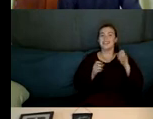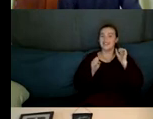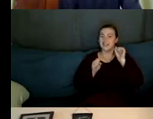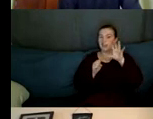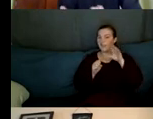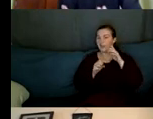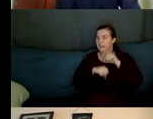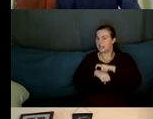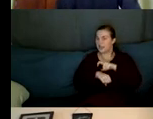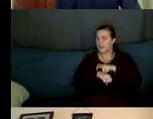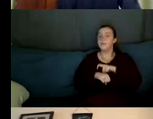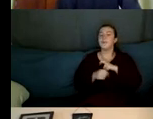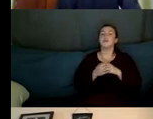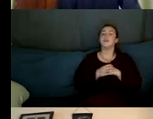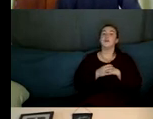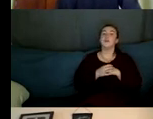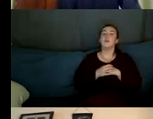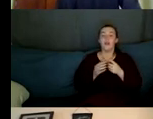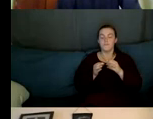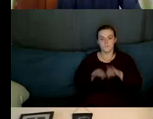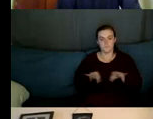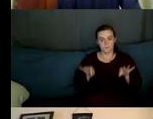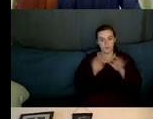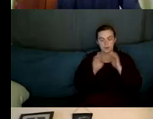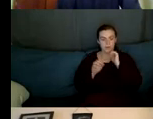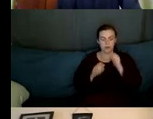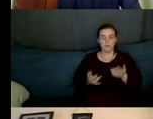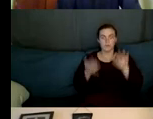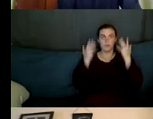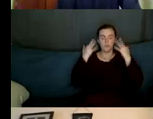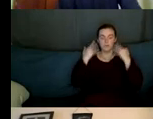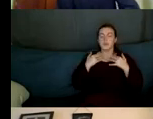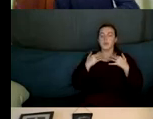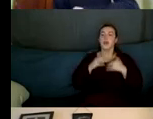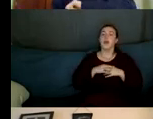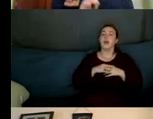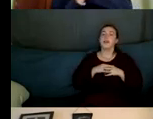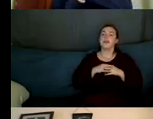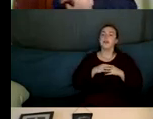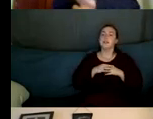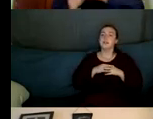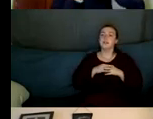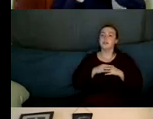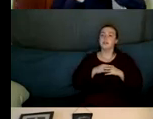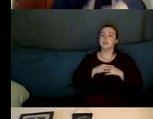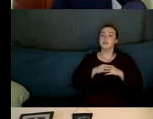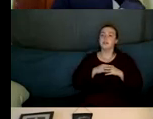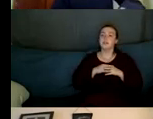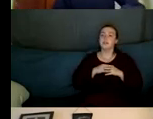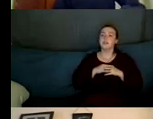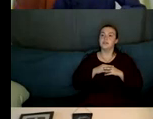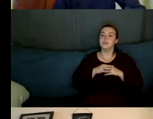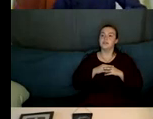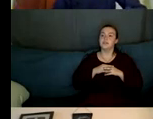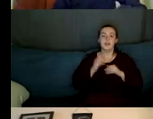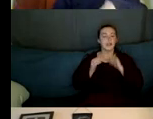super important thing to make this not overwhelming is that I just don't think